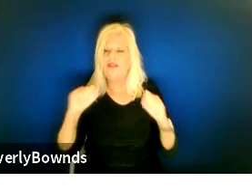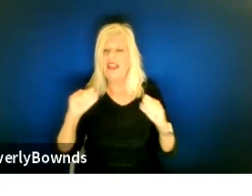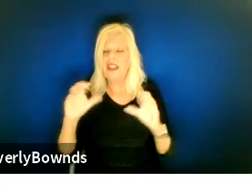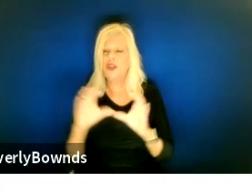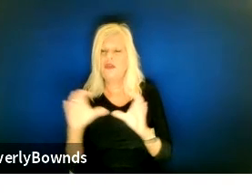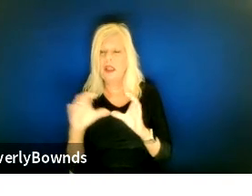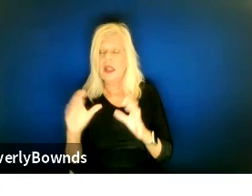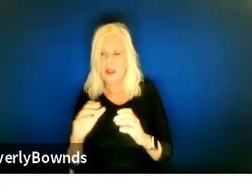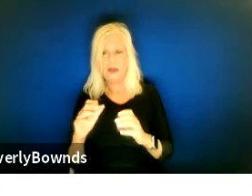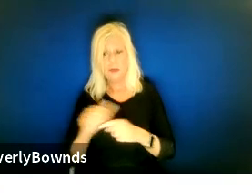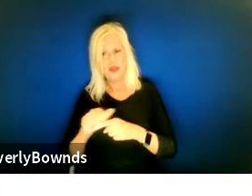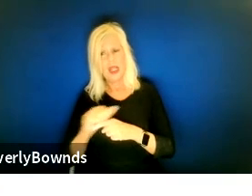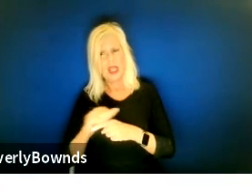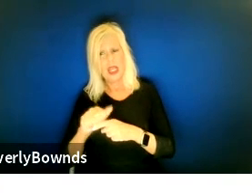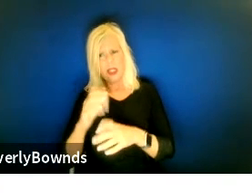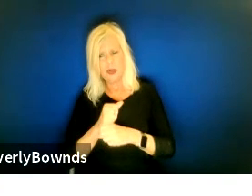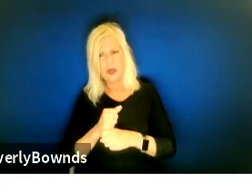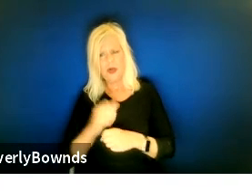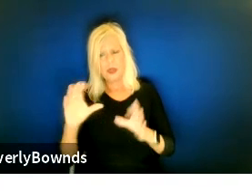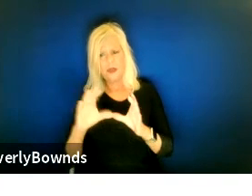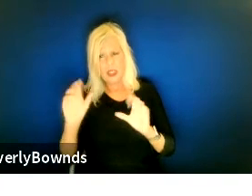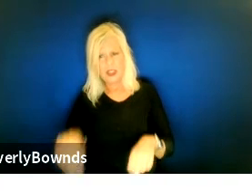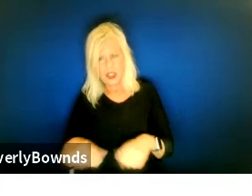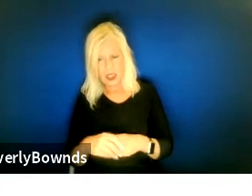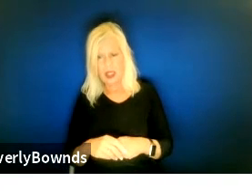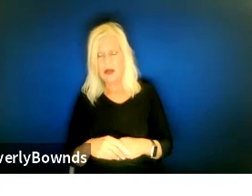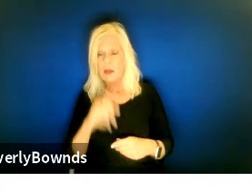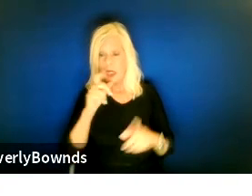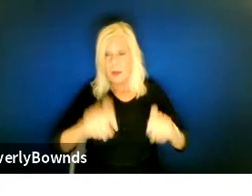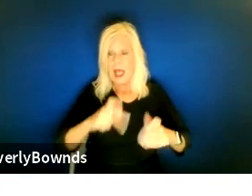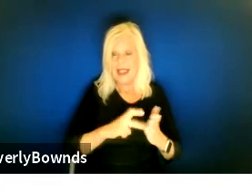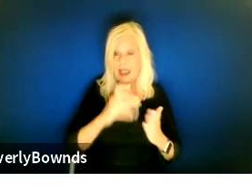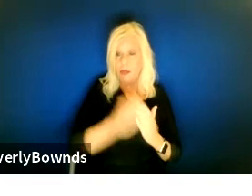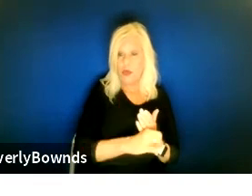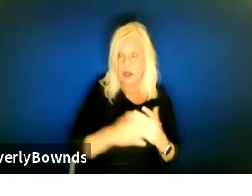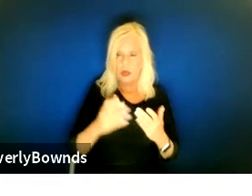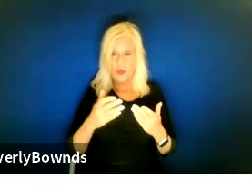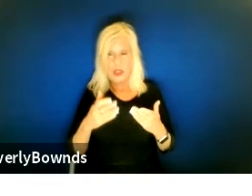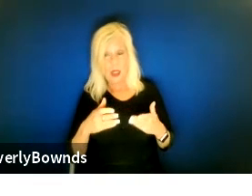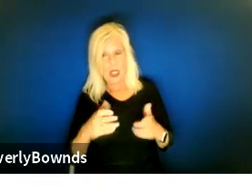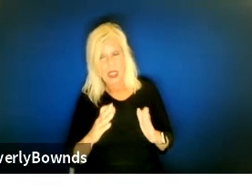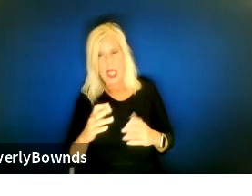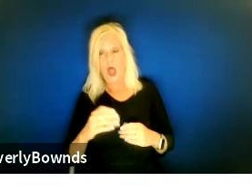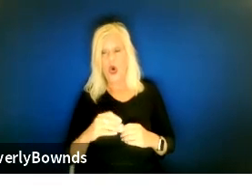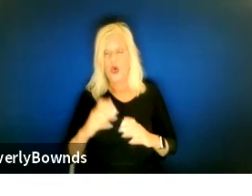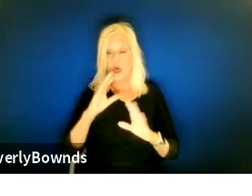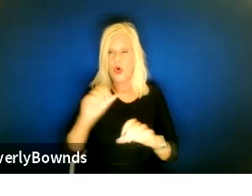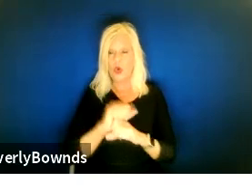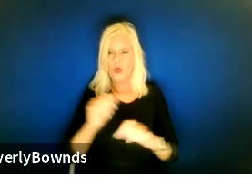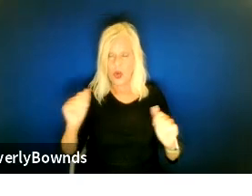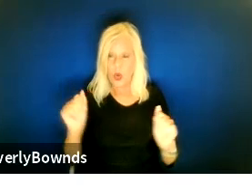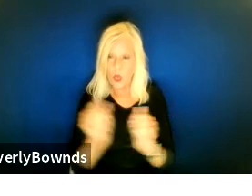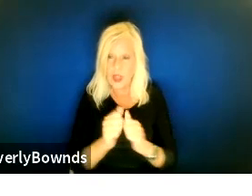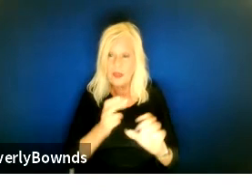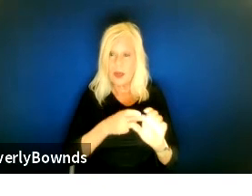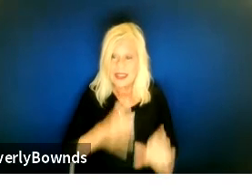so on. But through RERCTech in our pilot project, we are enabling a coach to work along with the